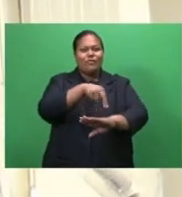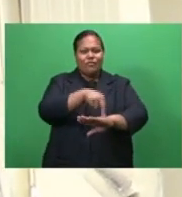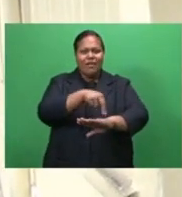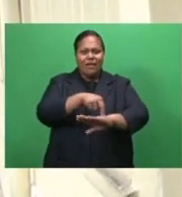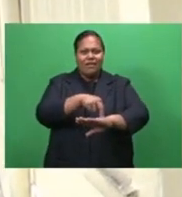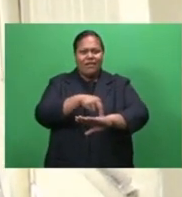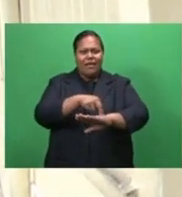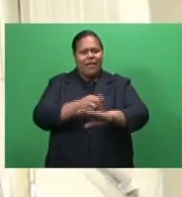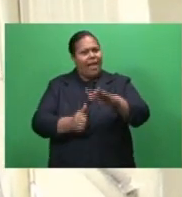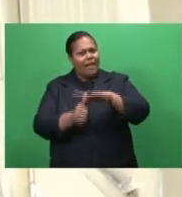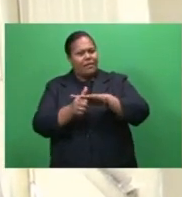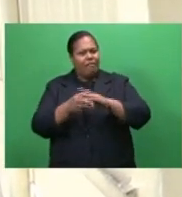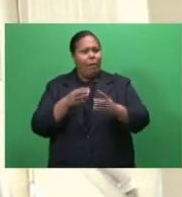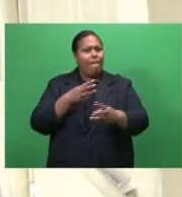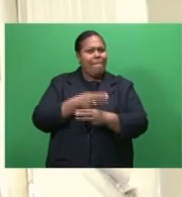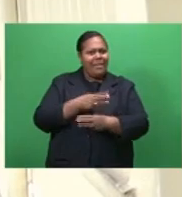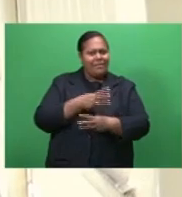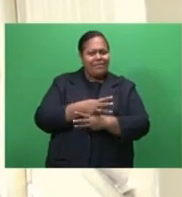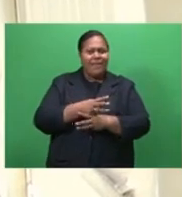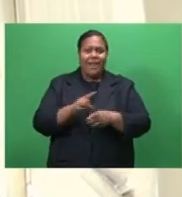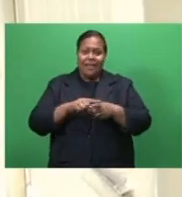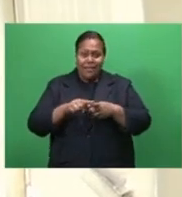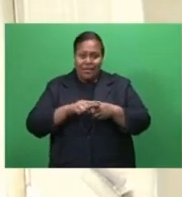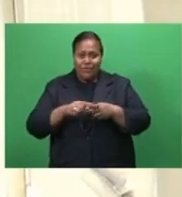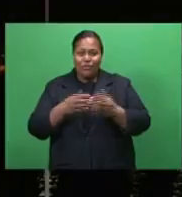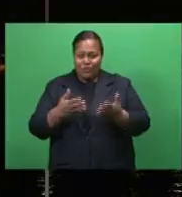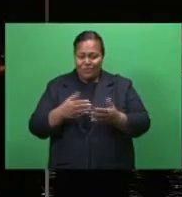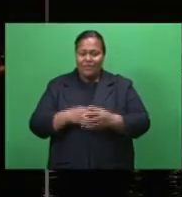our maths and English platform.